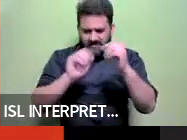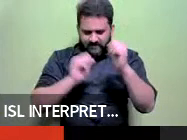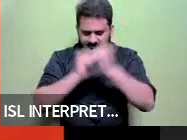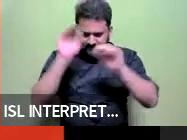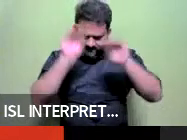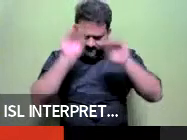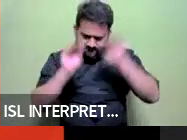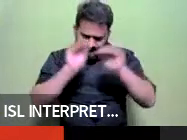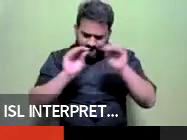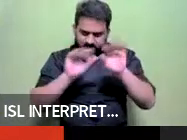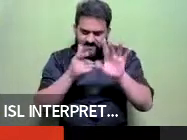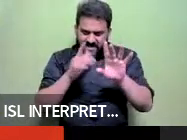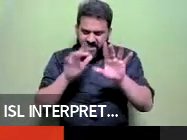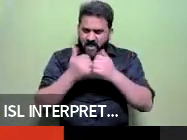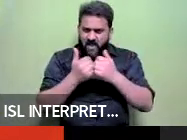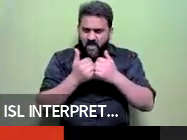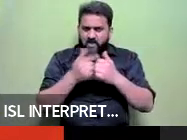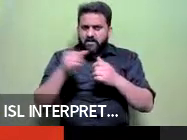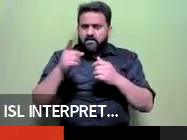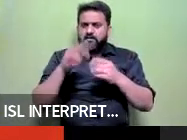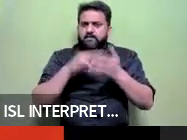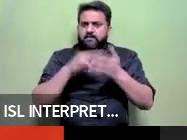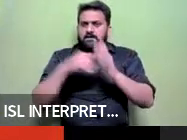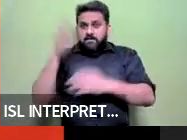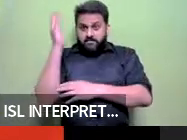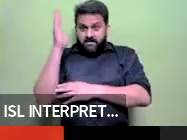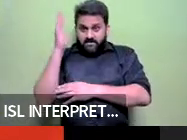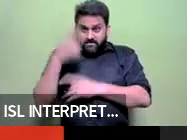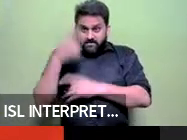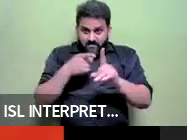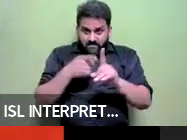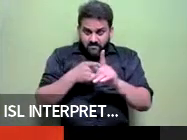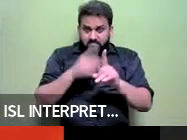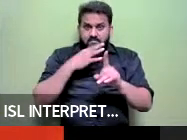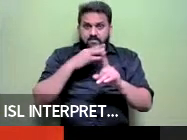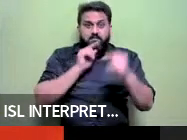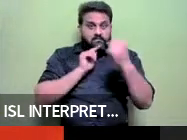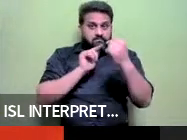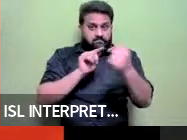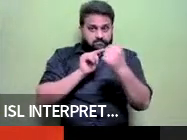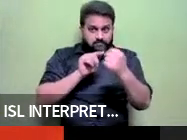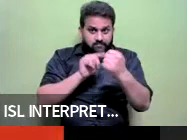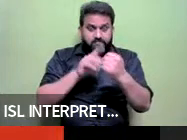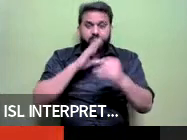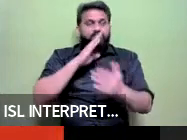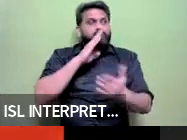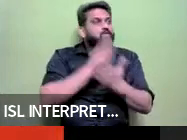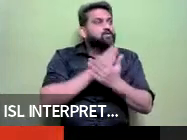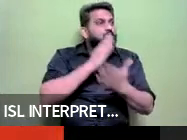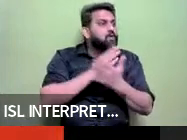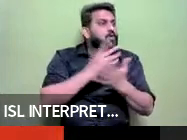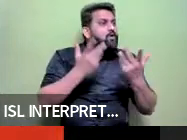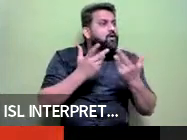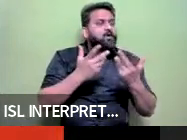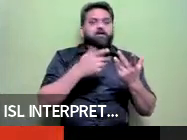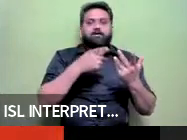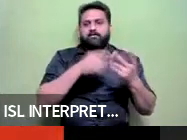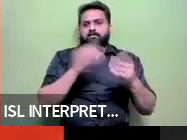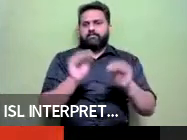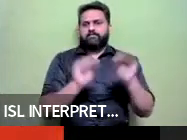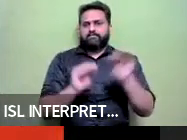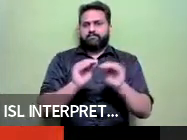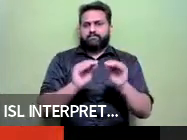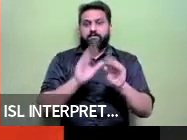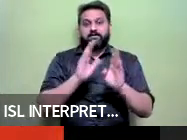should give your presentation and you back your argument with facts, then law, and then